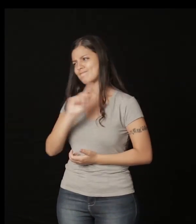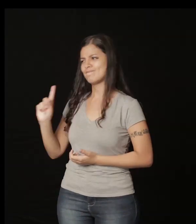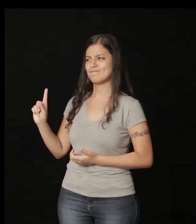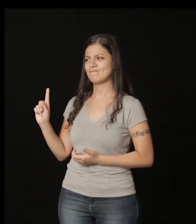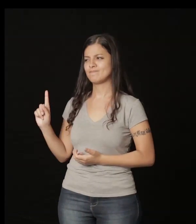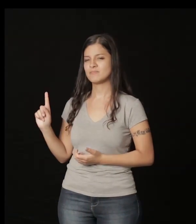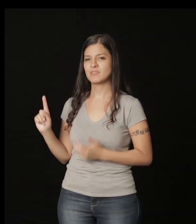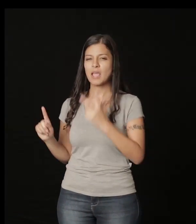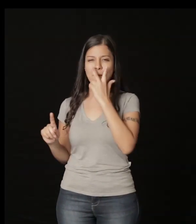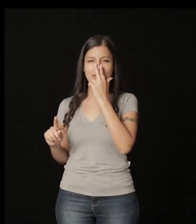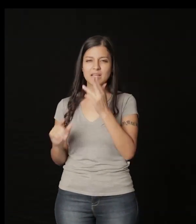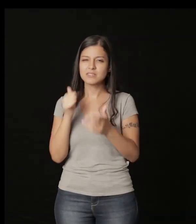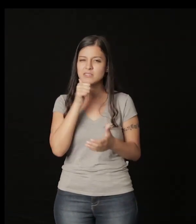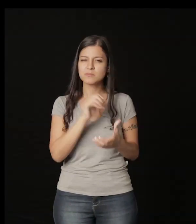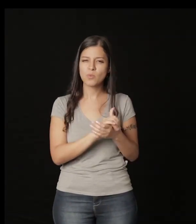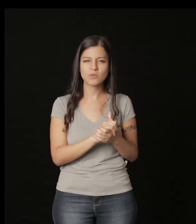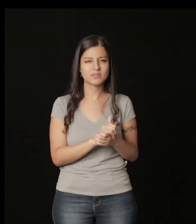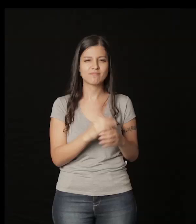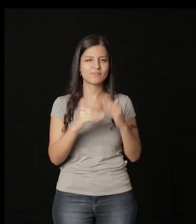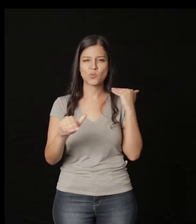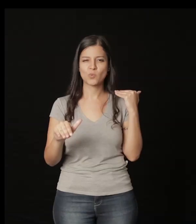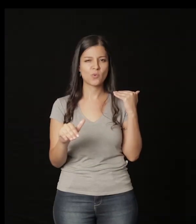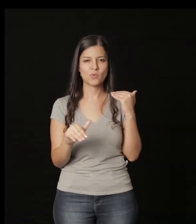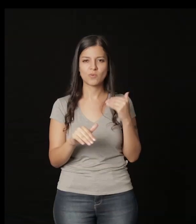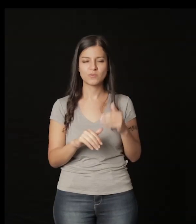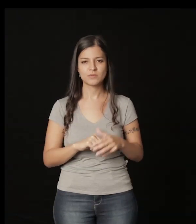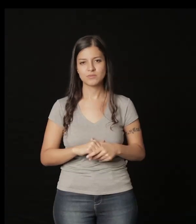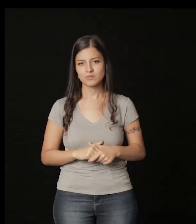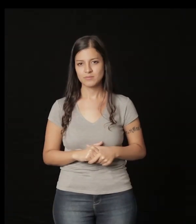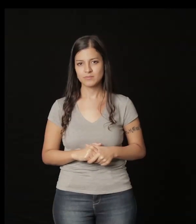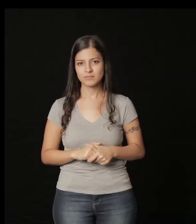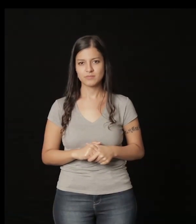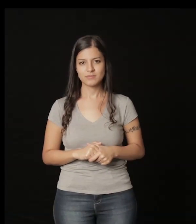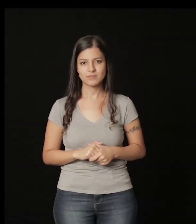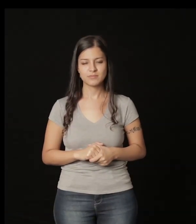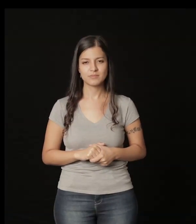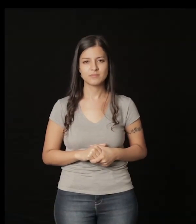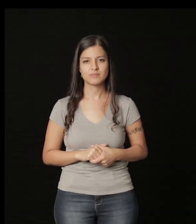I think that I think his wife didn't like the idea, but